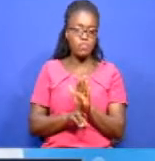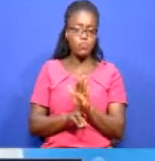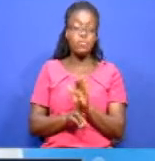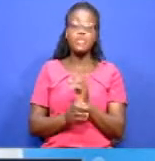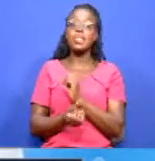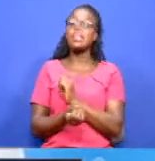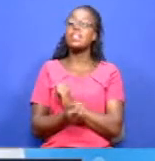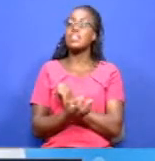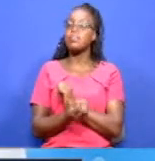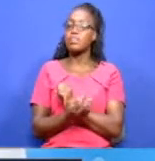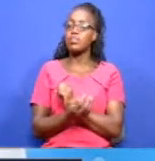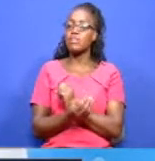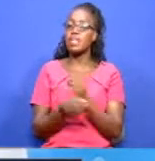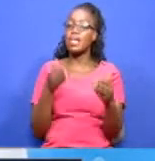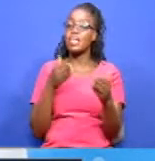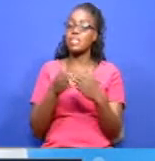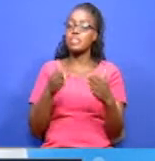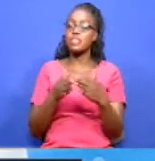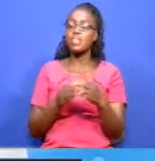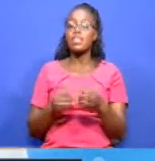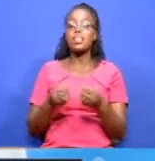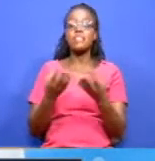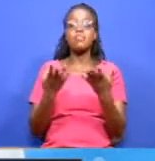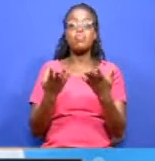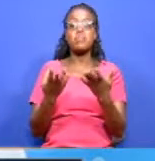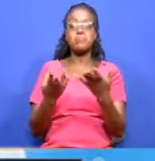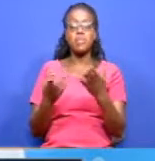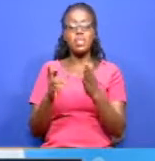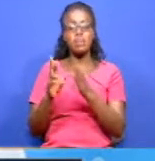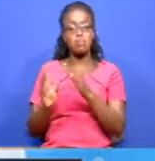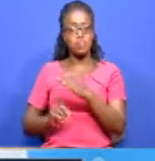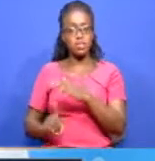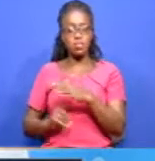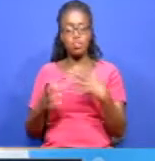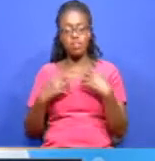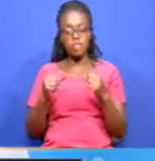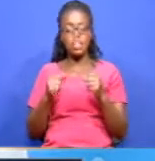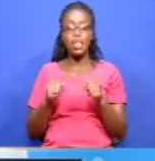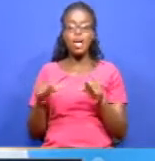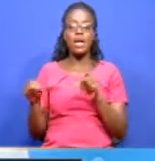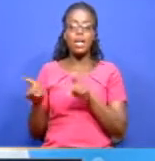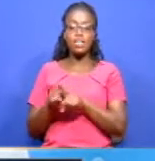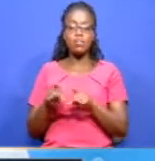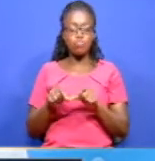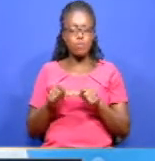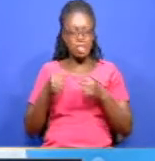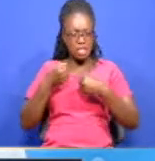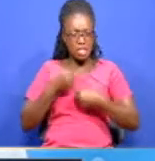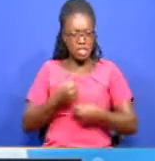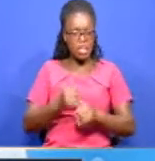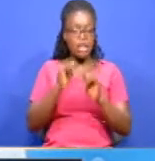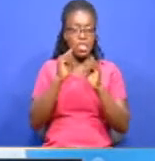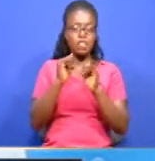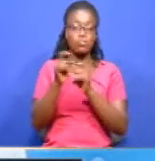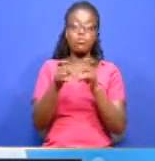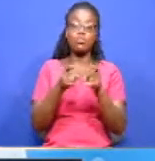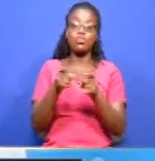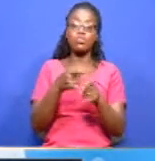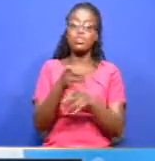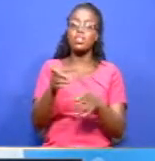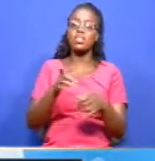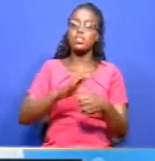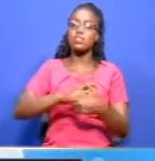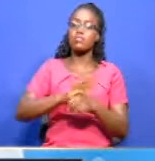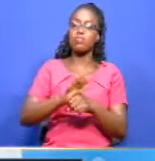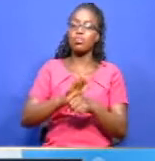advisories issued by the Ministry of Health as we soldier on to combat this pandemic.